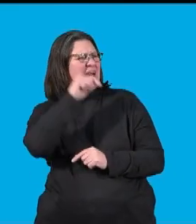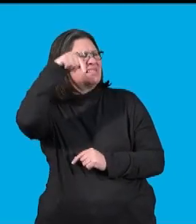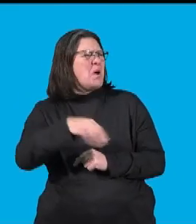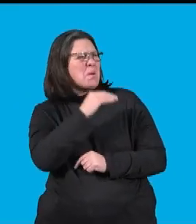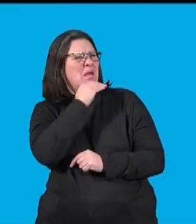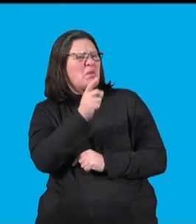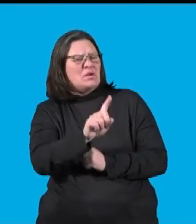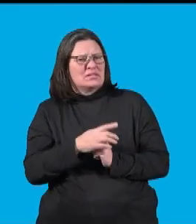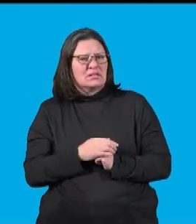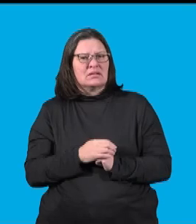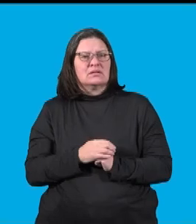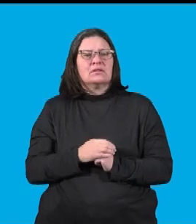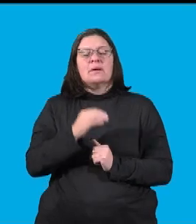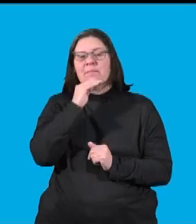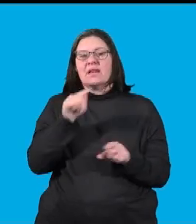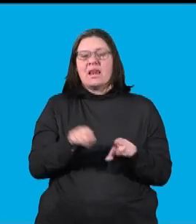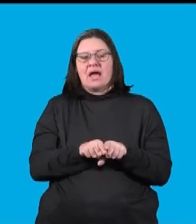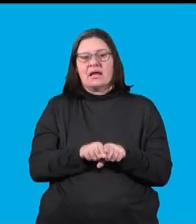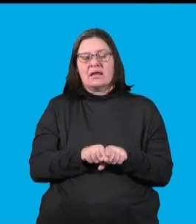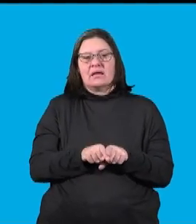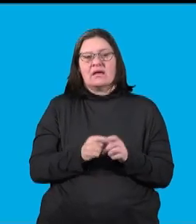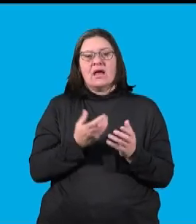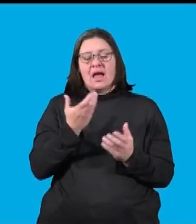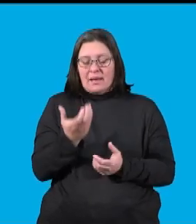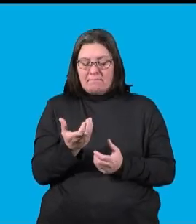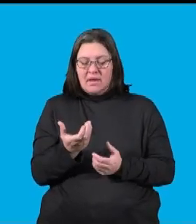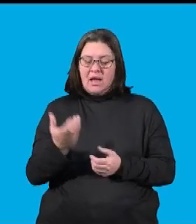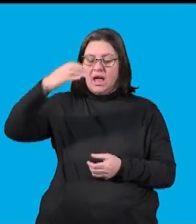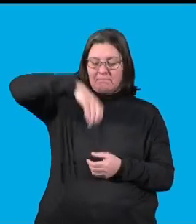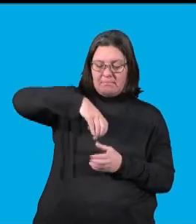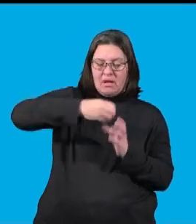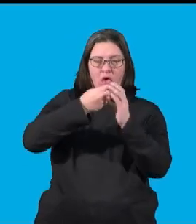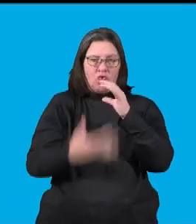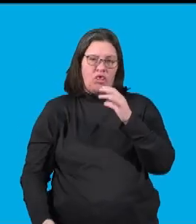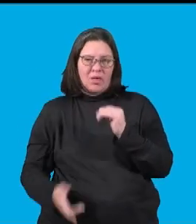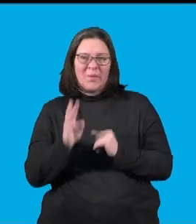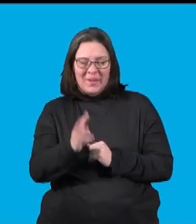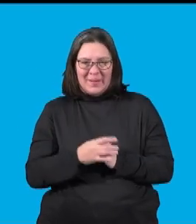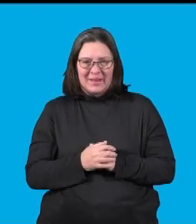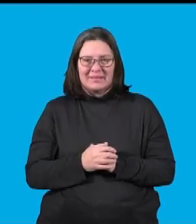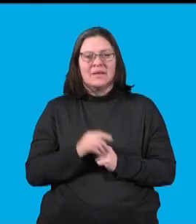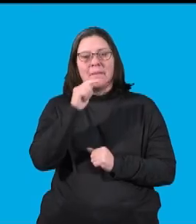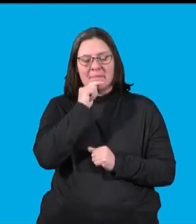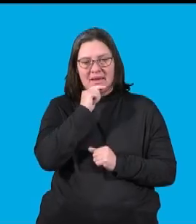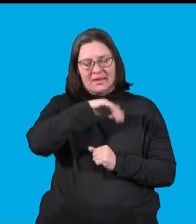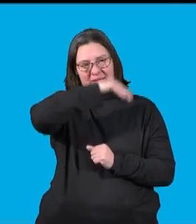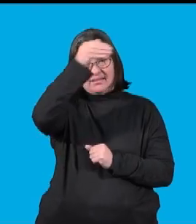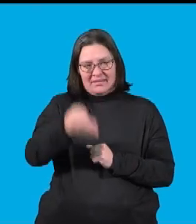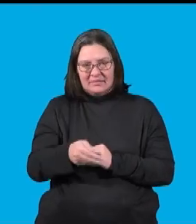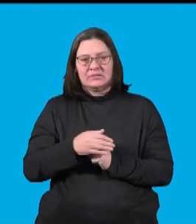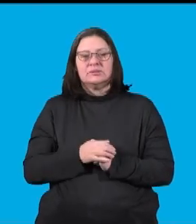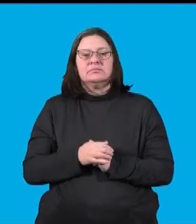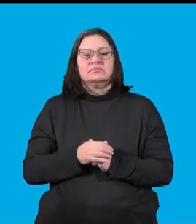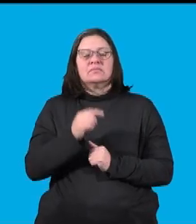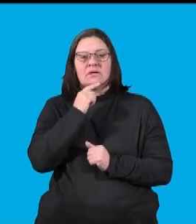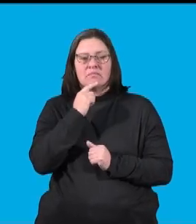understand, what does concave down mean? Think of a concave down, it's like a cup. If you turn it upside down, everything's going to fall out, right? So that's